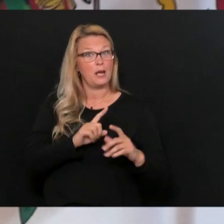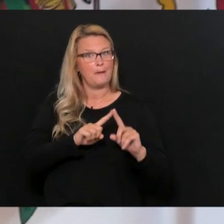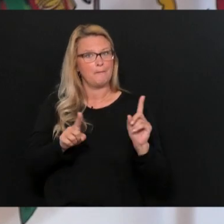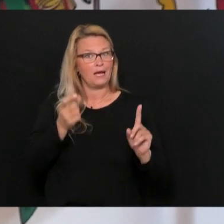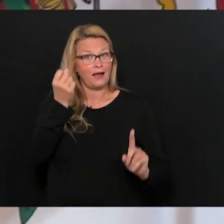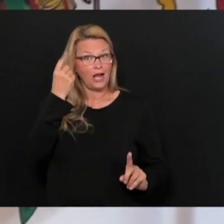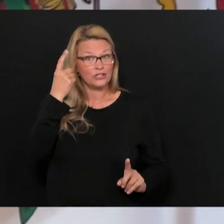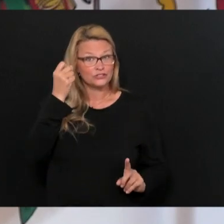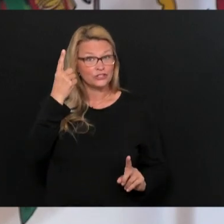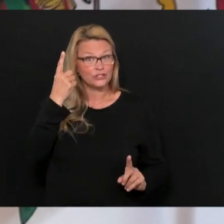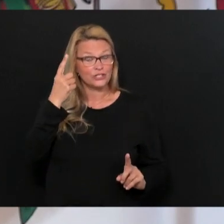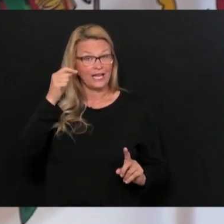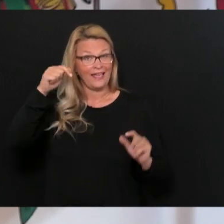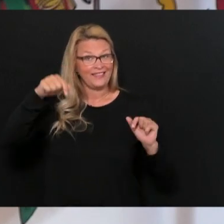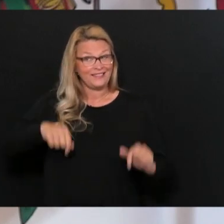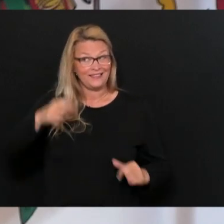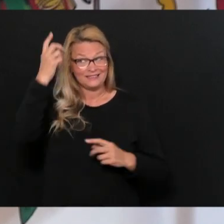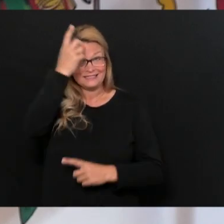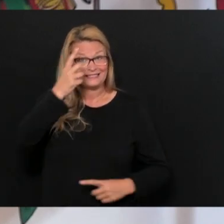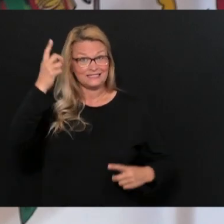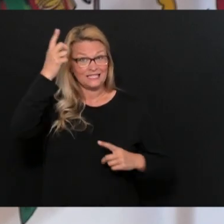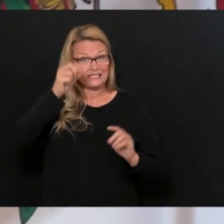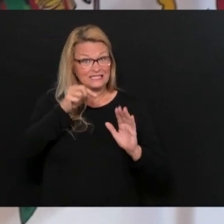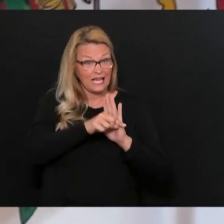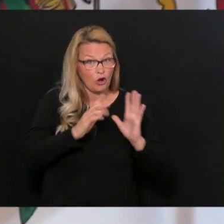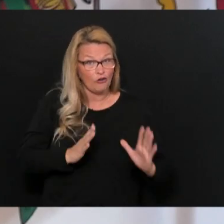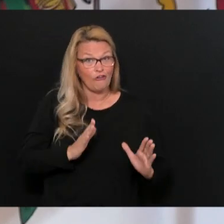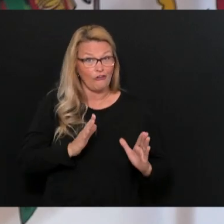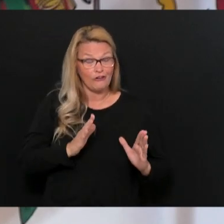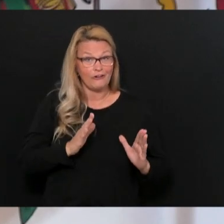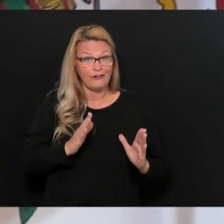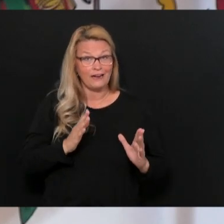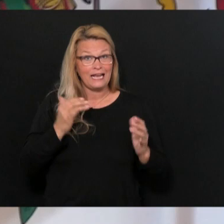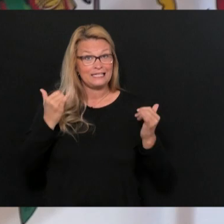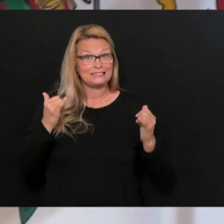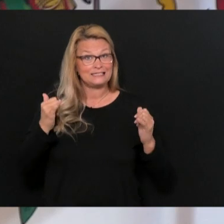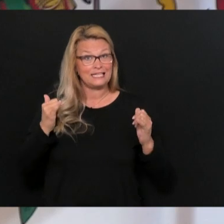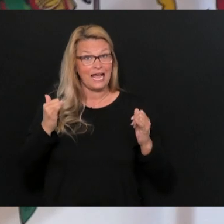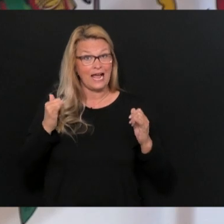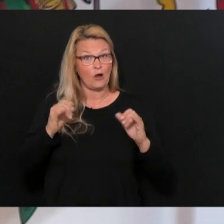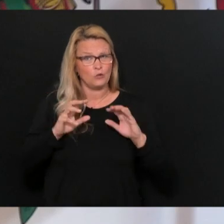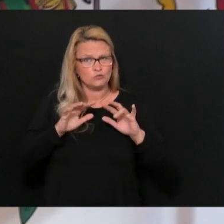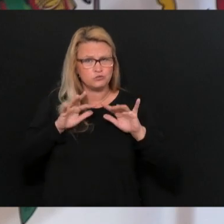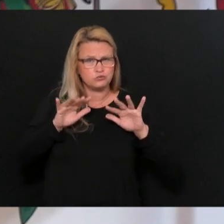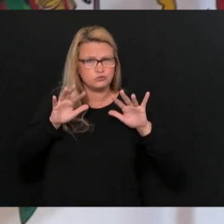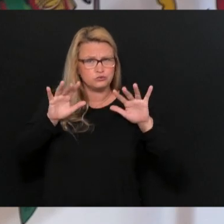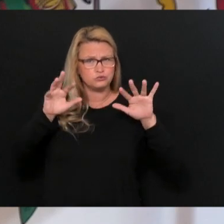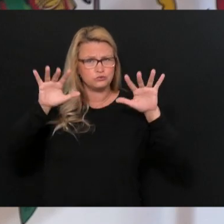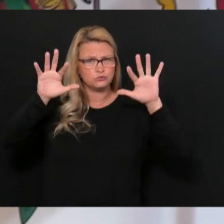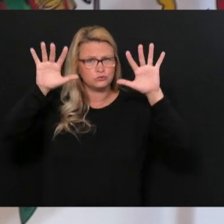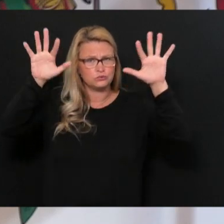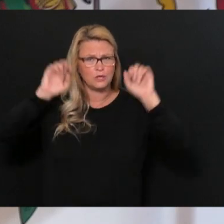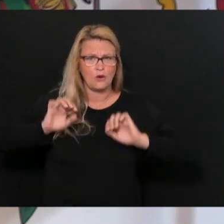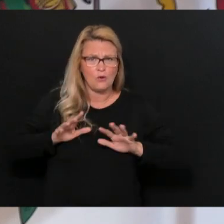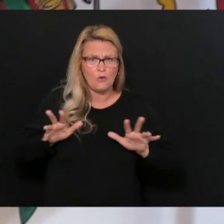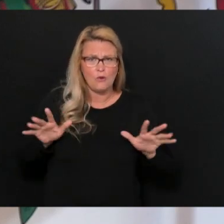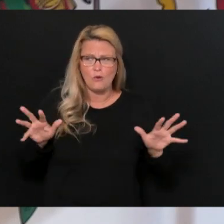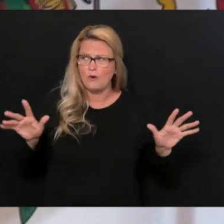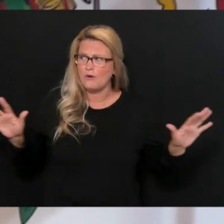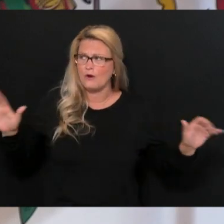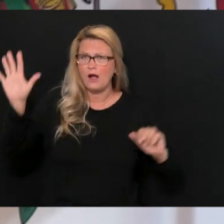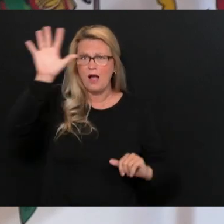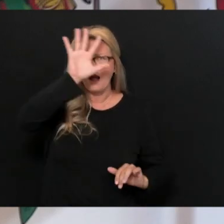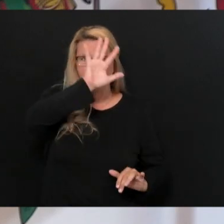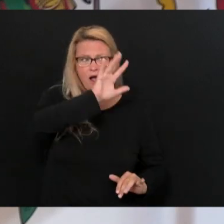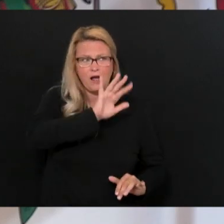this dreaded killer is now ramped up across the United States, and that